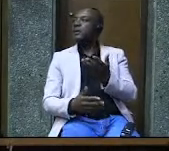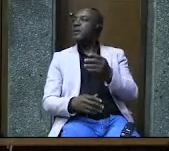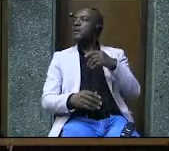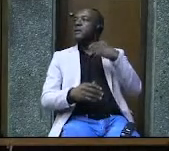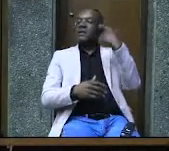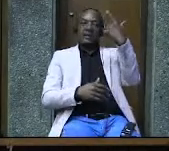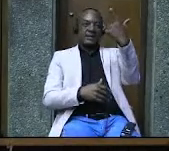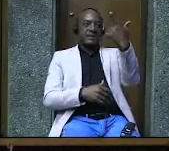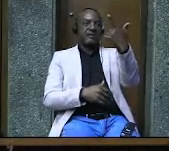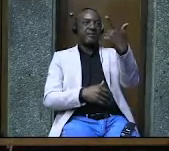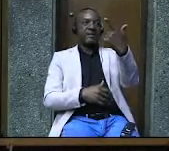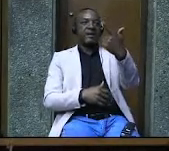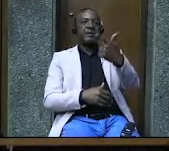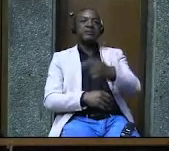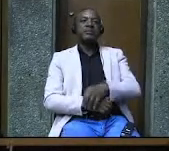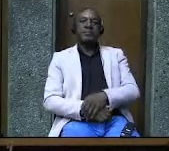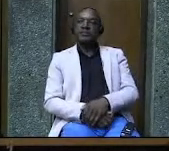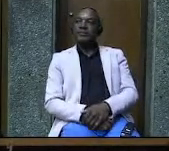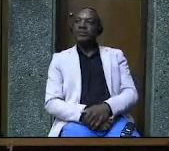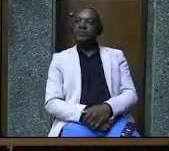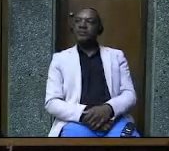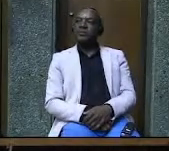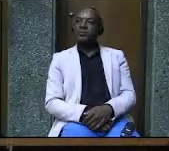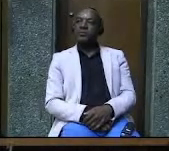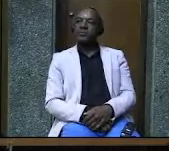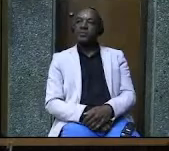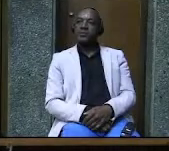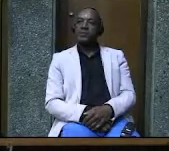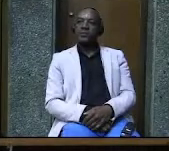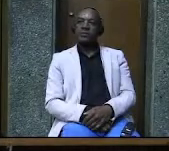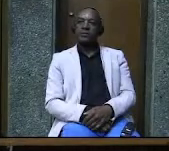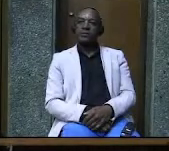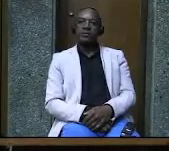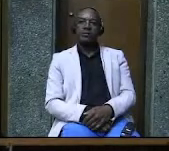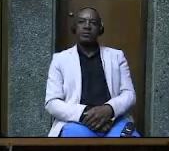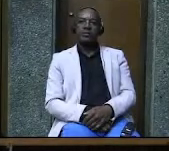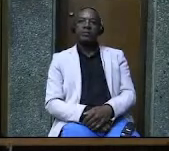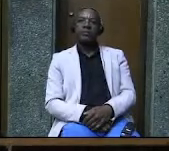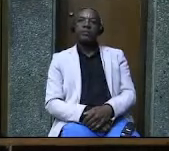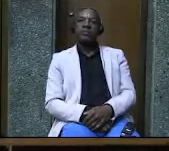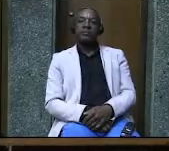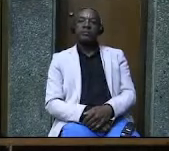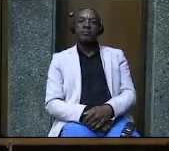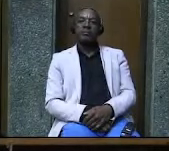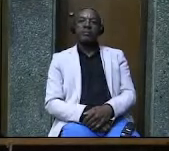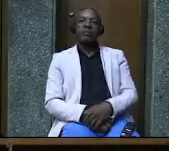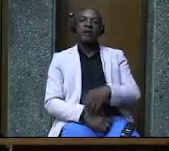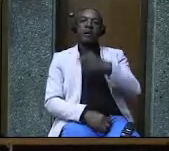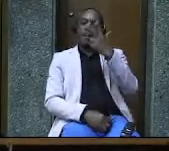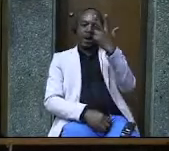Seven is ala phambili zani yonwana 7. Ukhona munye?